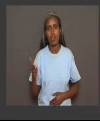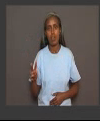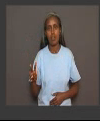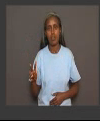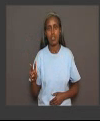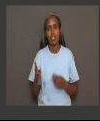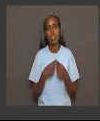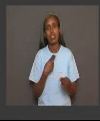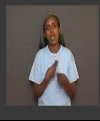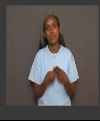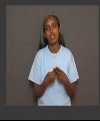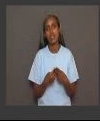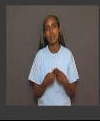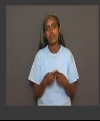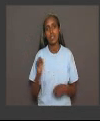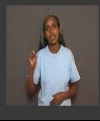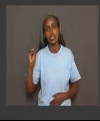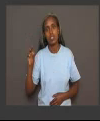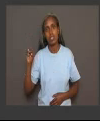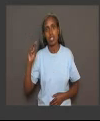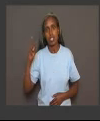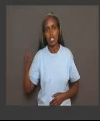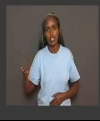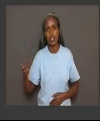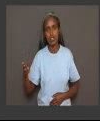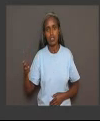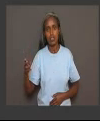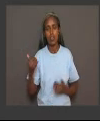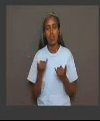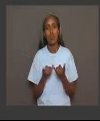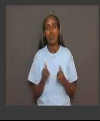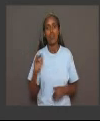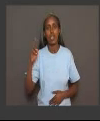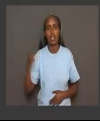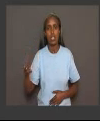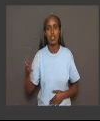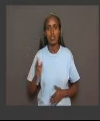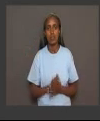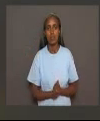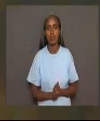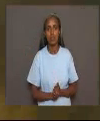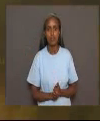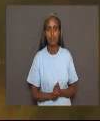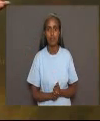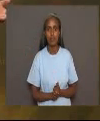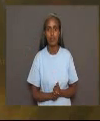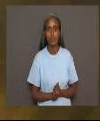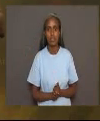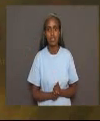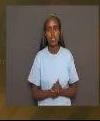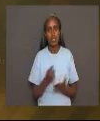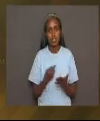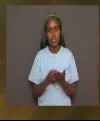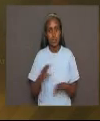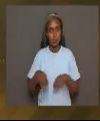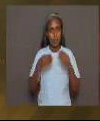1/2 times sine h over h. That